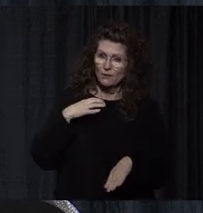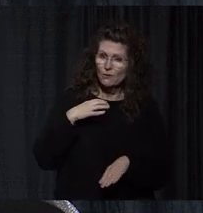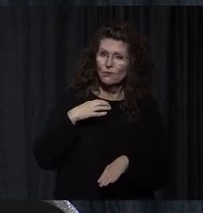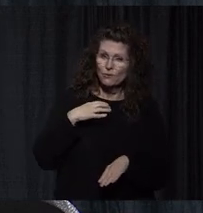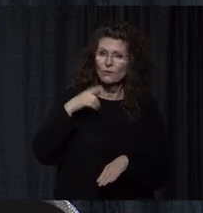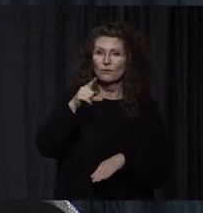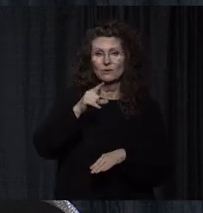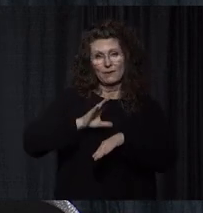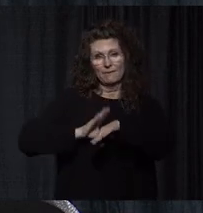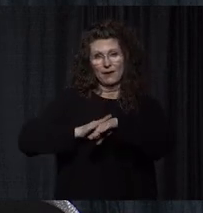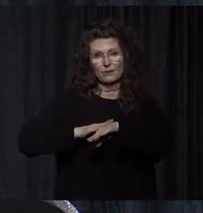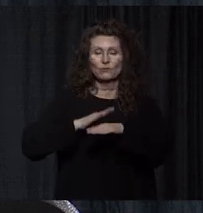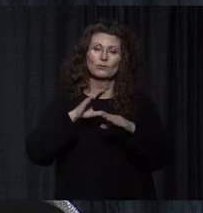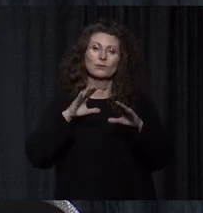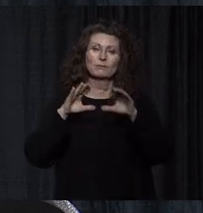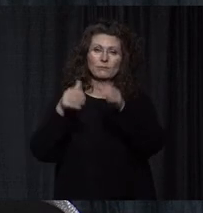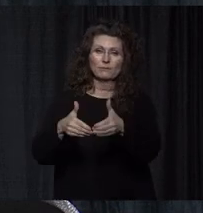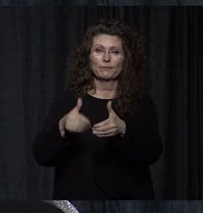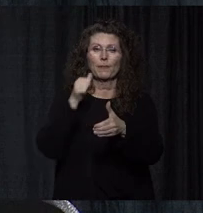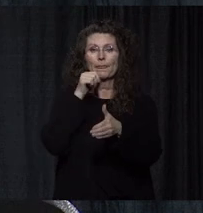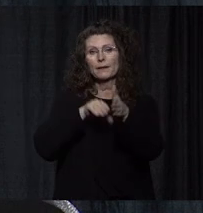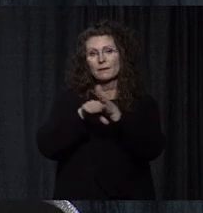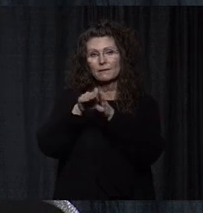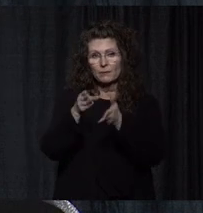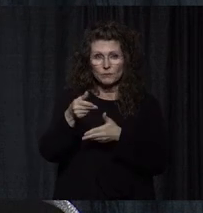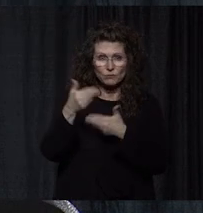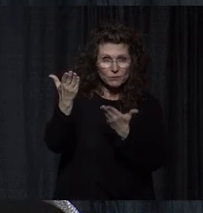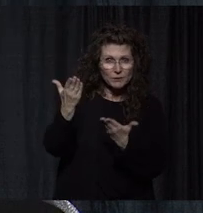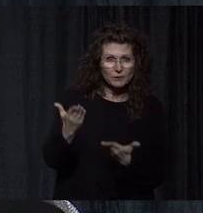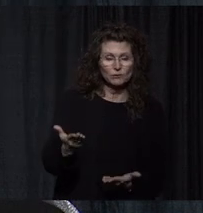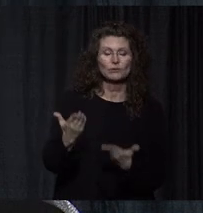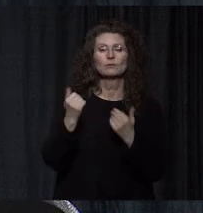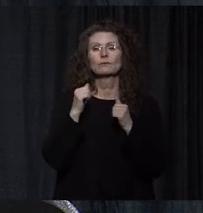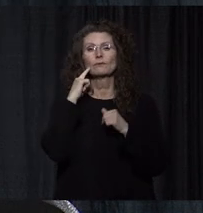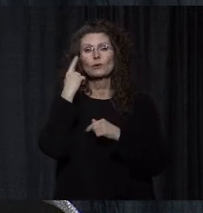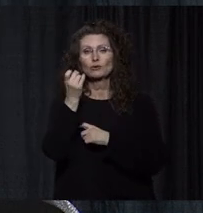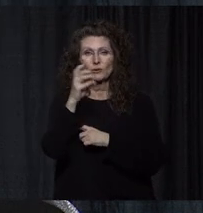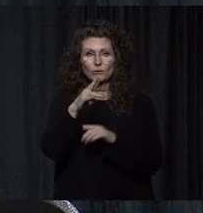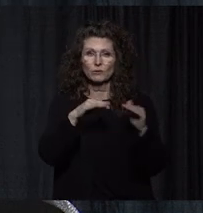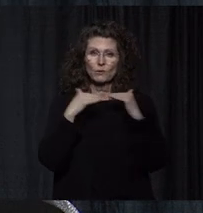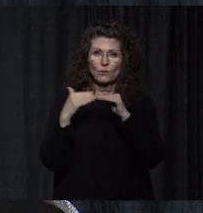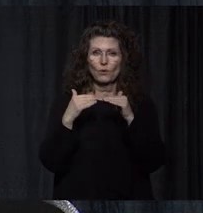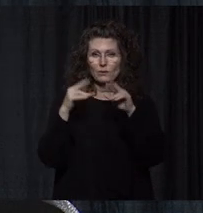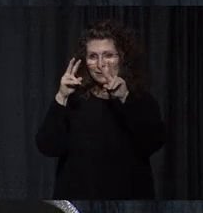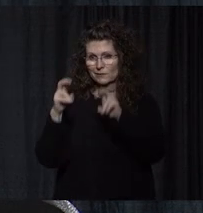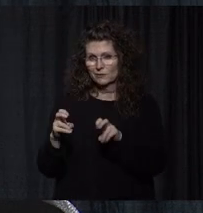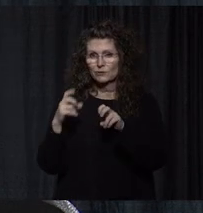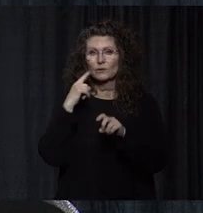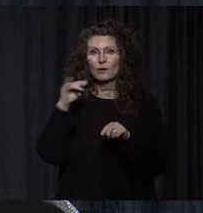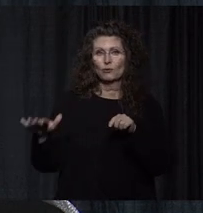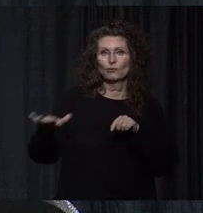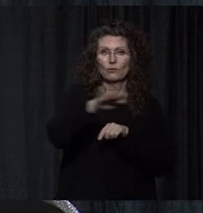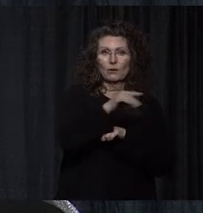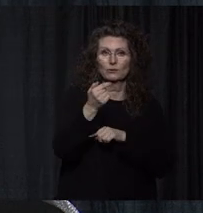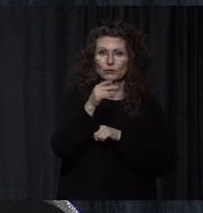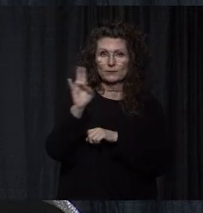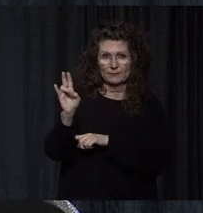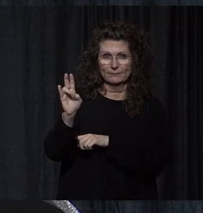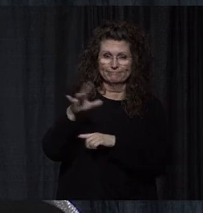an advisory body that develops recommendations on gender equality issues across the G7